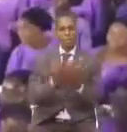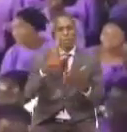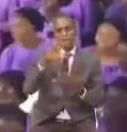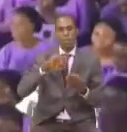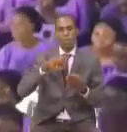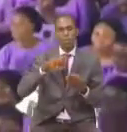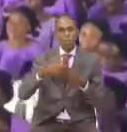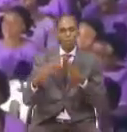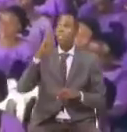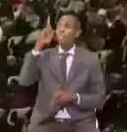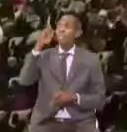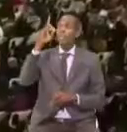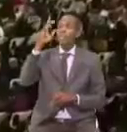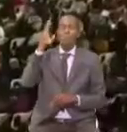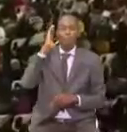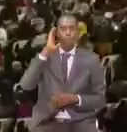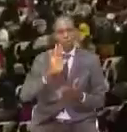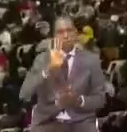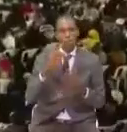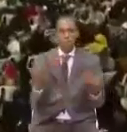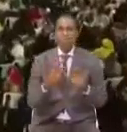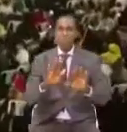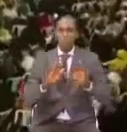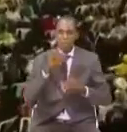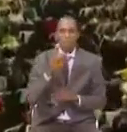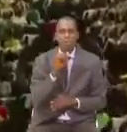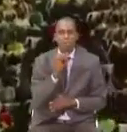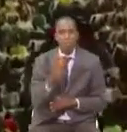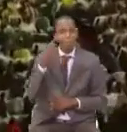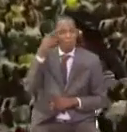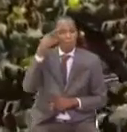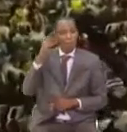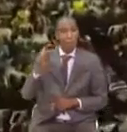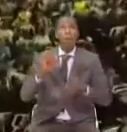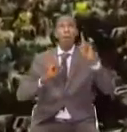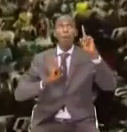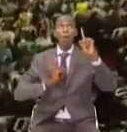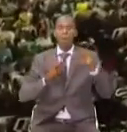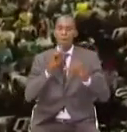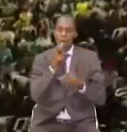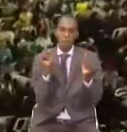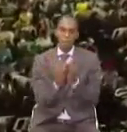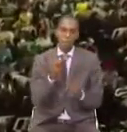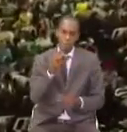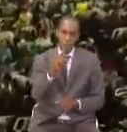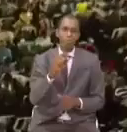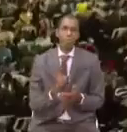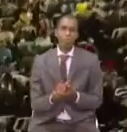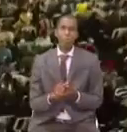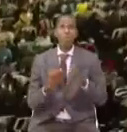will forgive your sin. Fear thou not, for I am with thee.